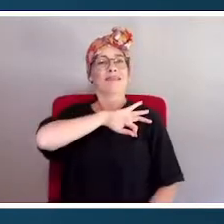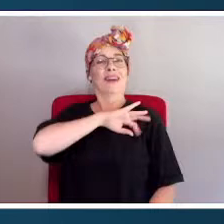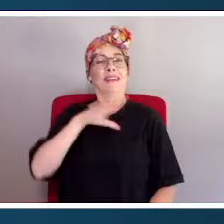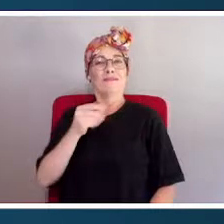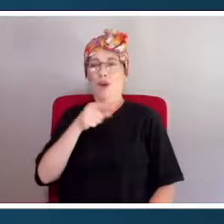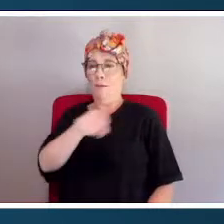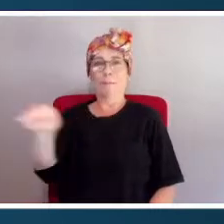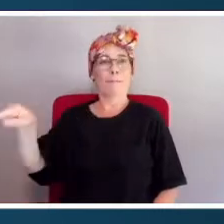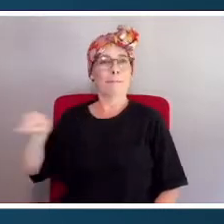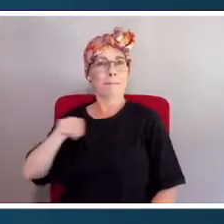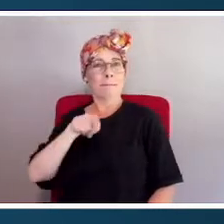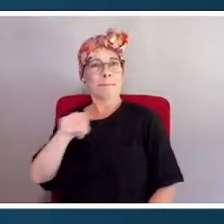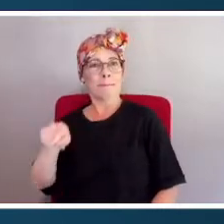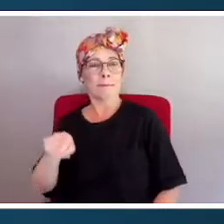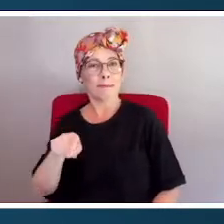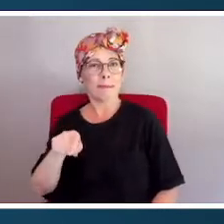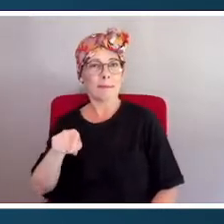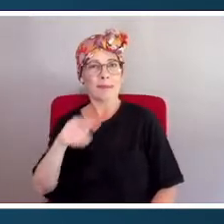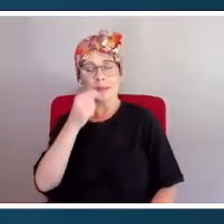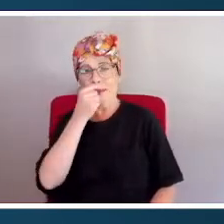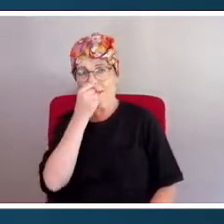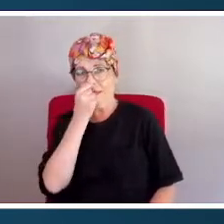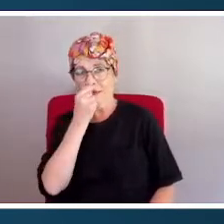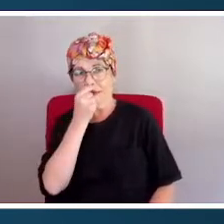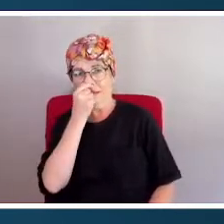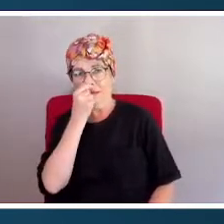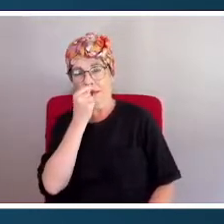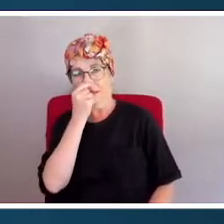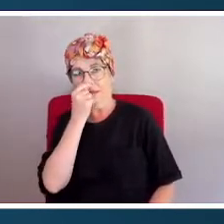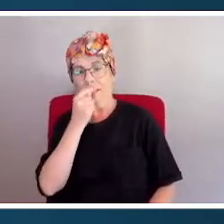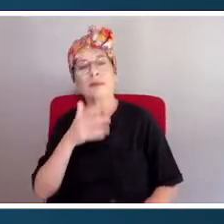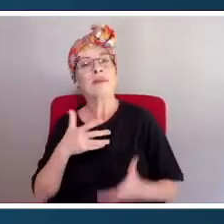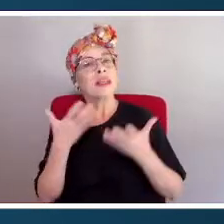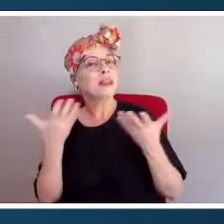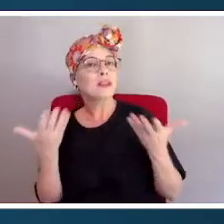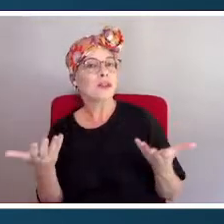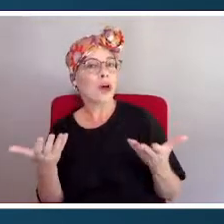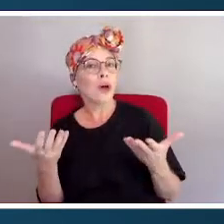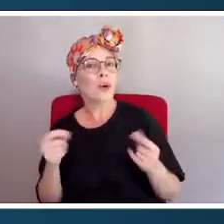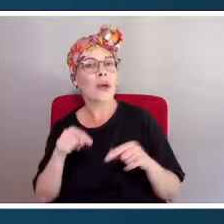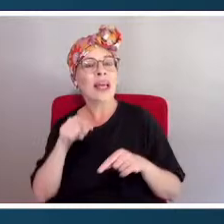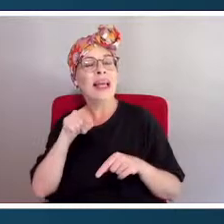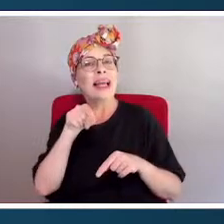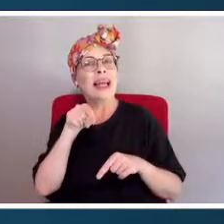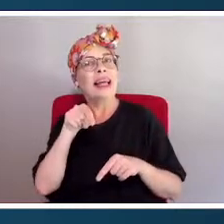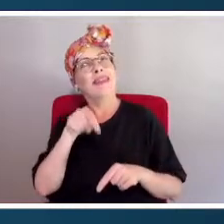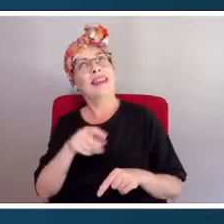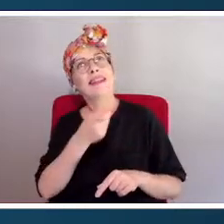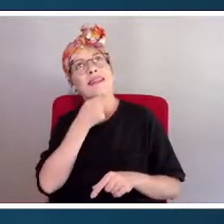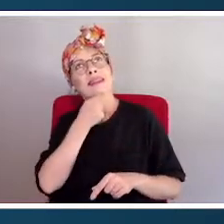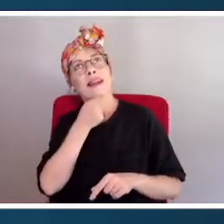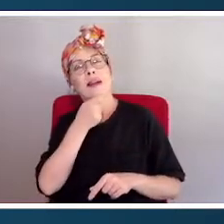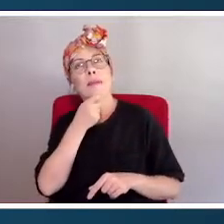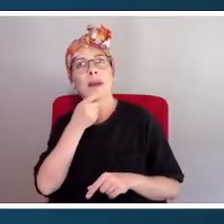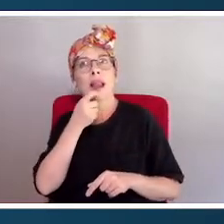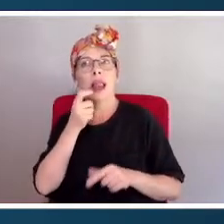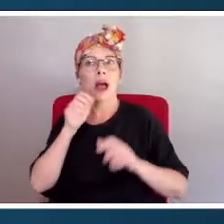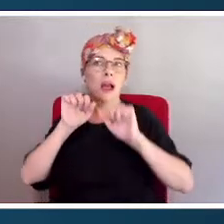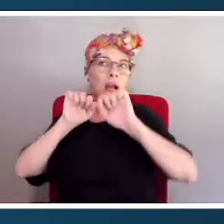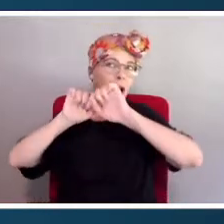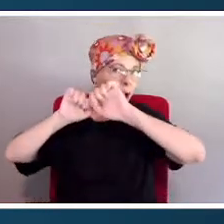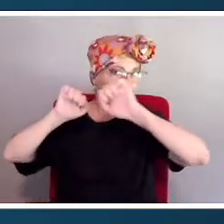So colleagues and friends, you now really have a window into how Australia's development